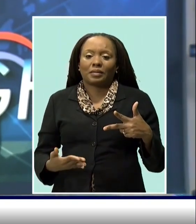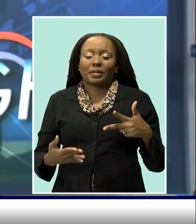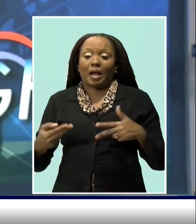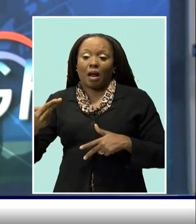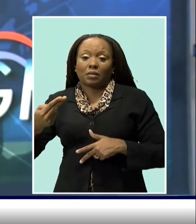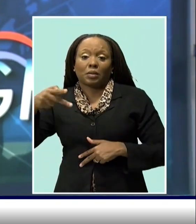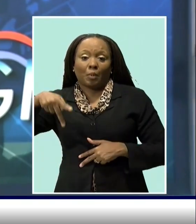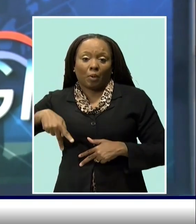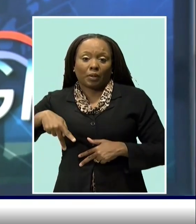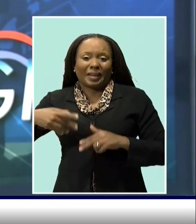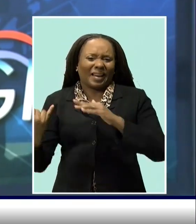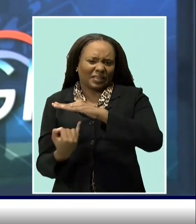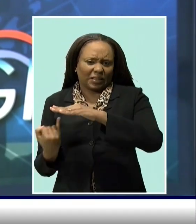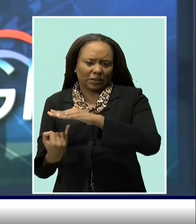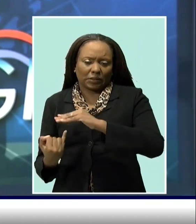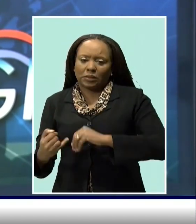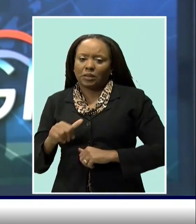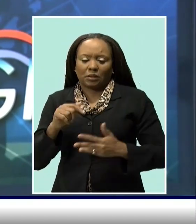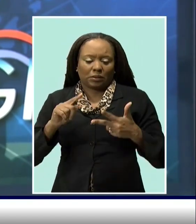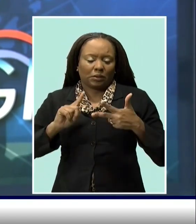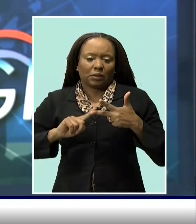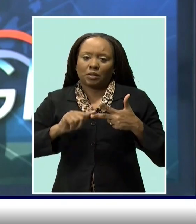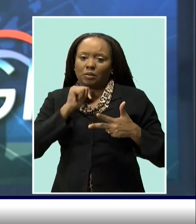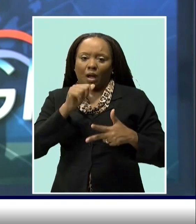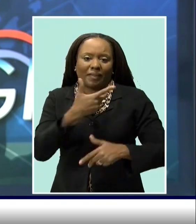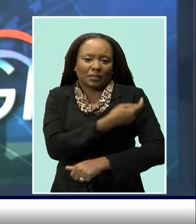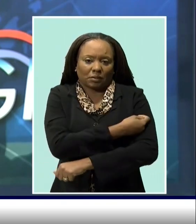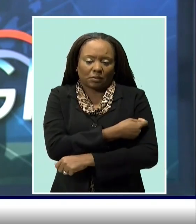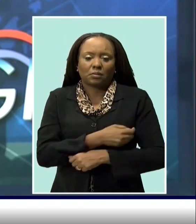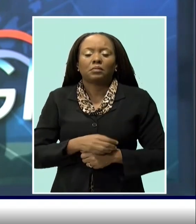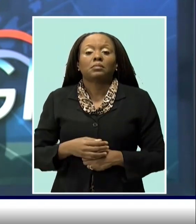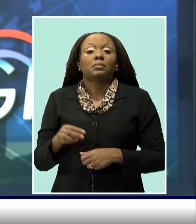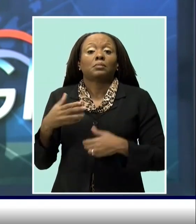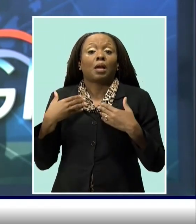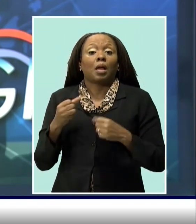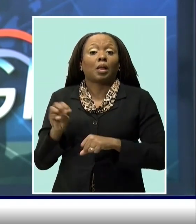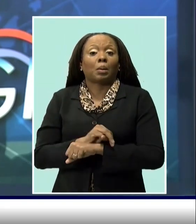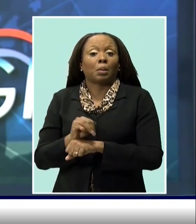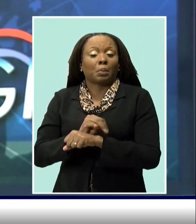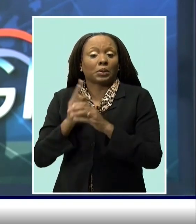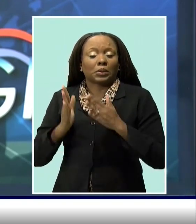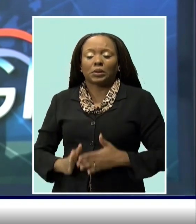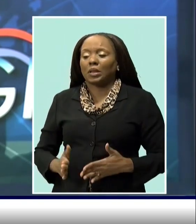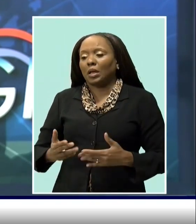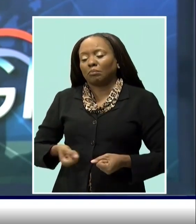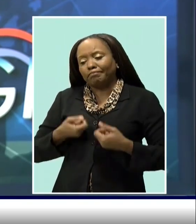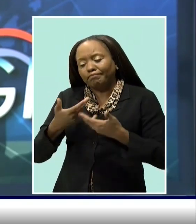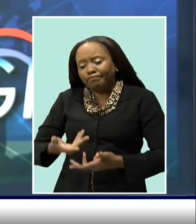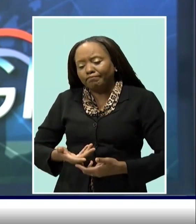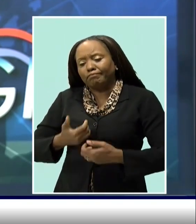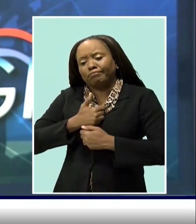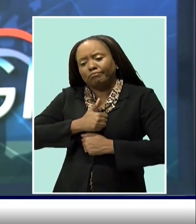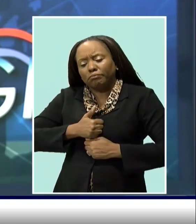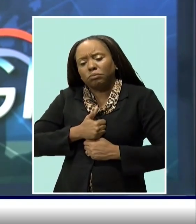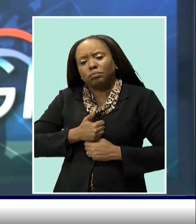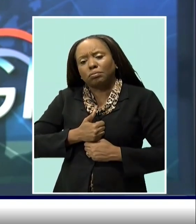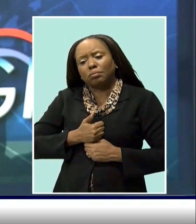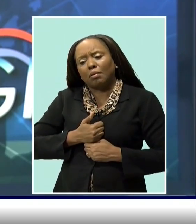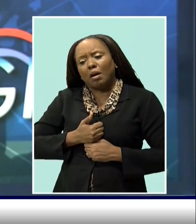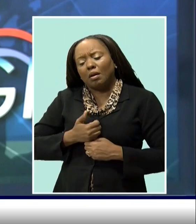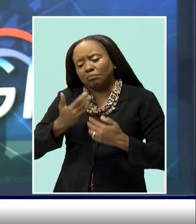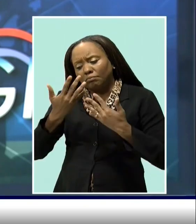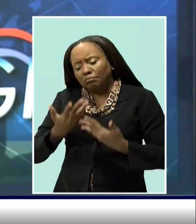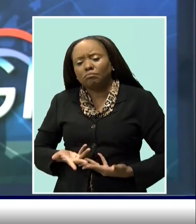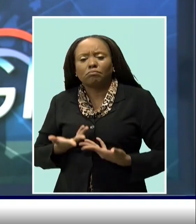unvaccinated. Minister of Health and Wellness, Lieutenant Colonel Jeffrey Bostic, has extended sincere condolences to the family and friends of the